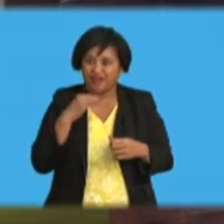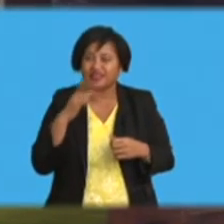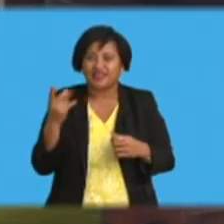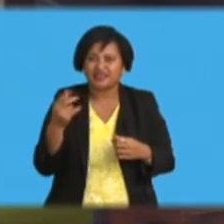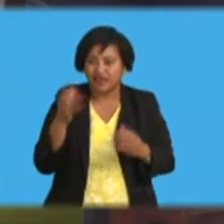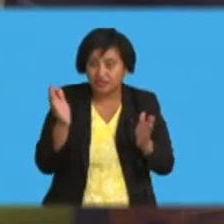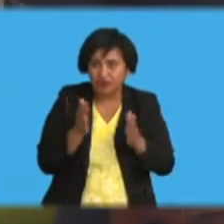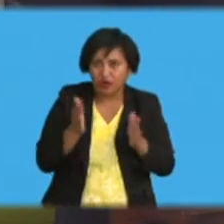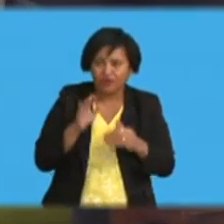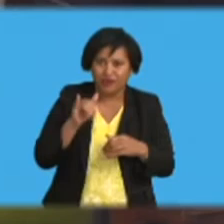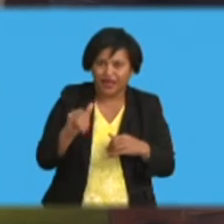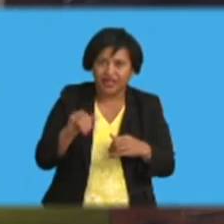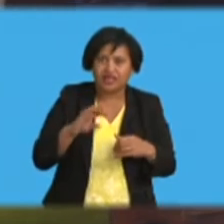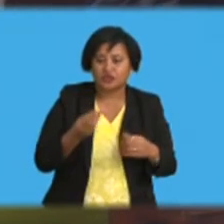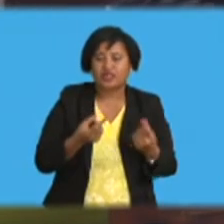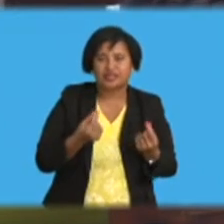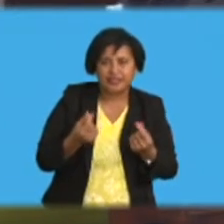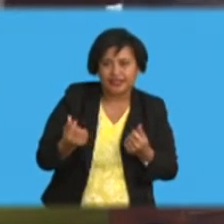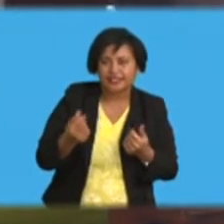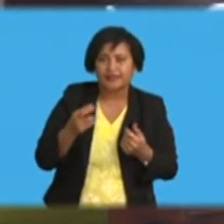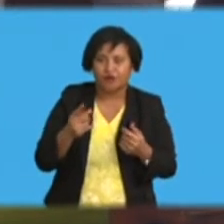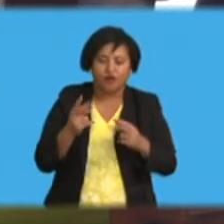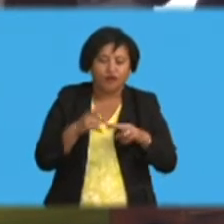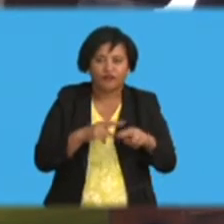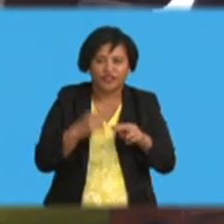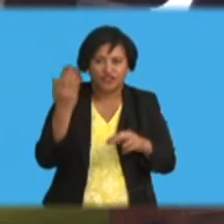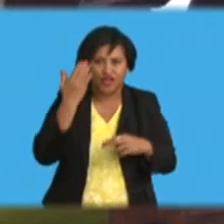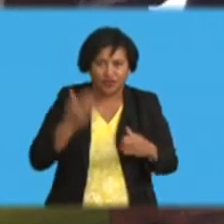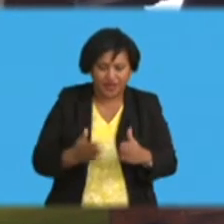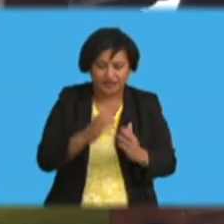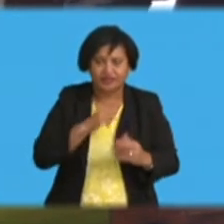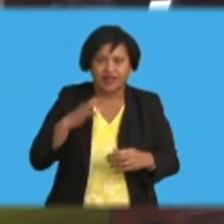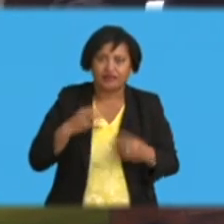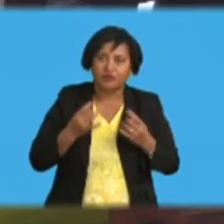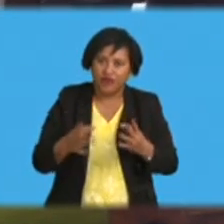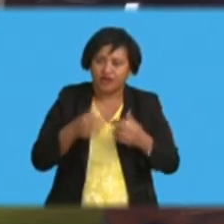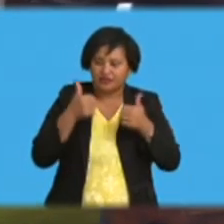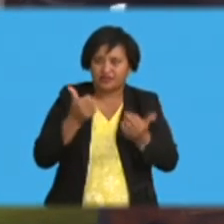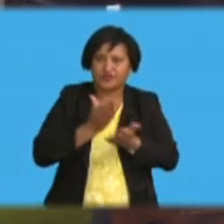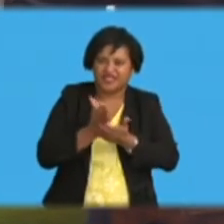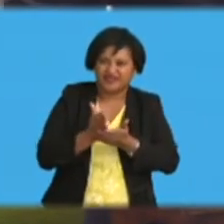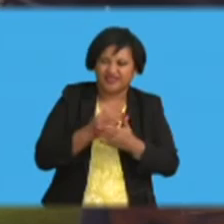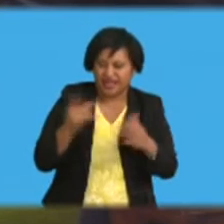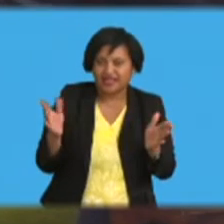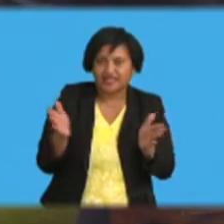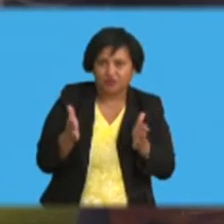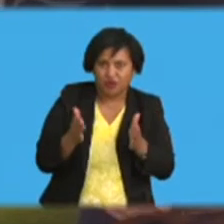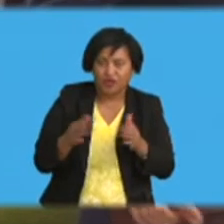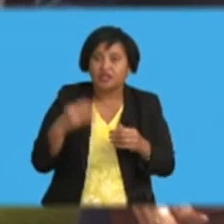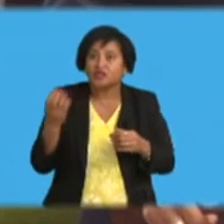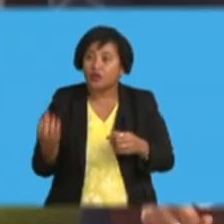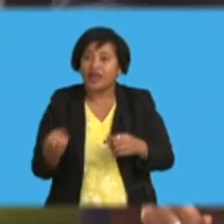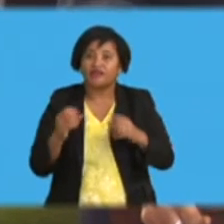and the country a world-class product at a better cost. The airline's wide-body or long-range twin-aisle jet aircraft